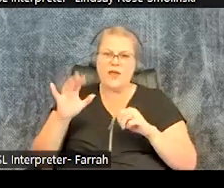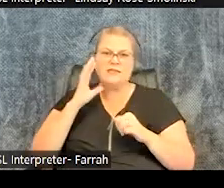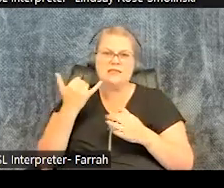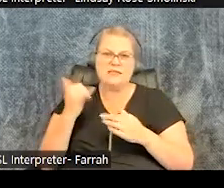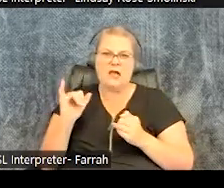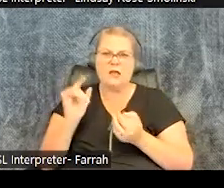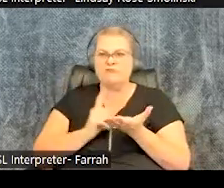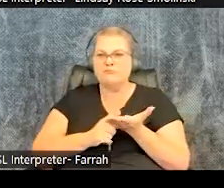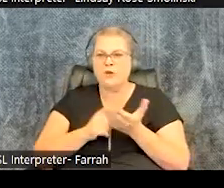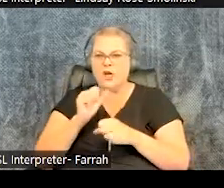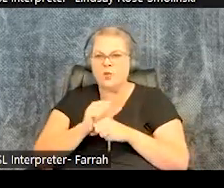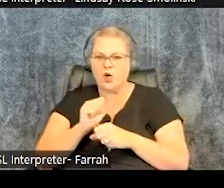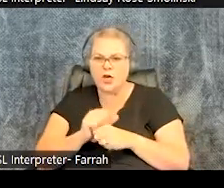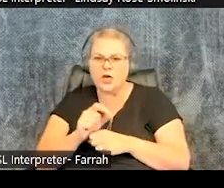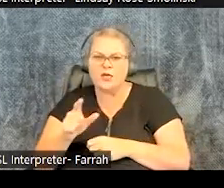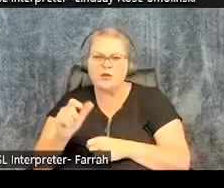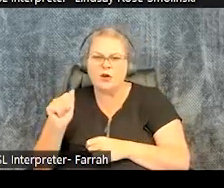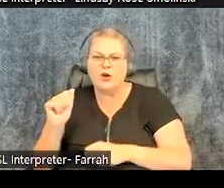I think Arthur has a question.